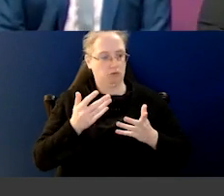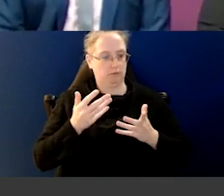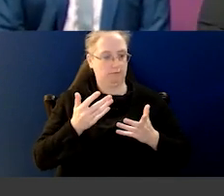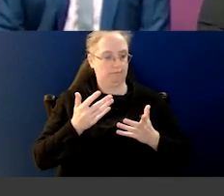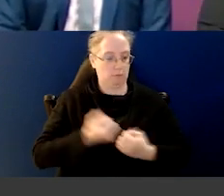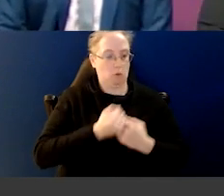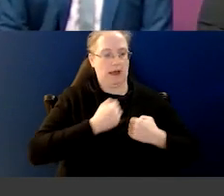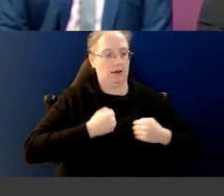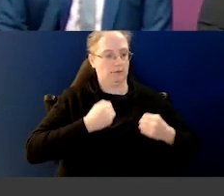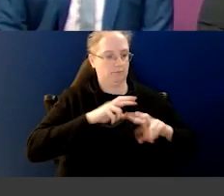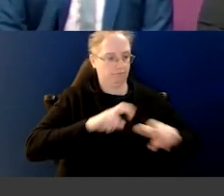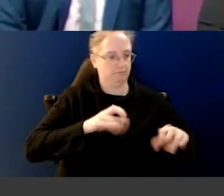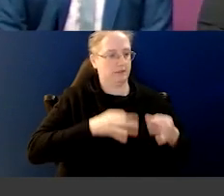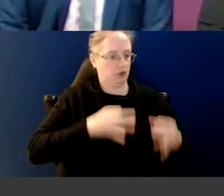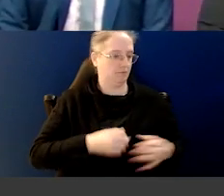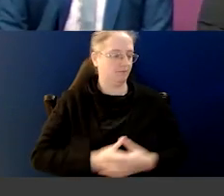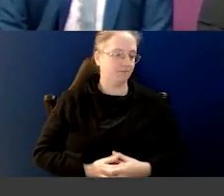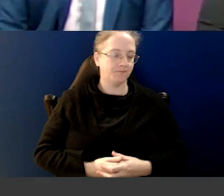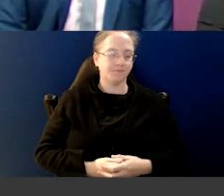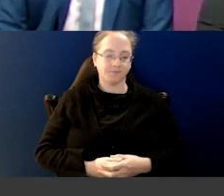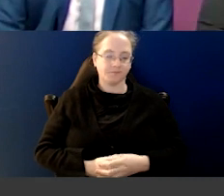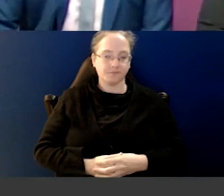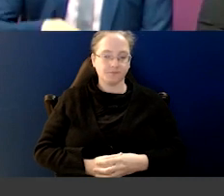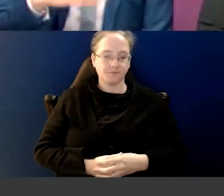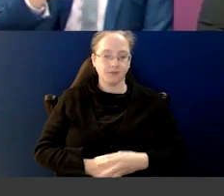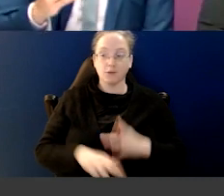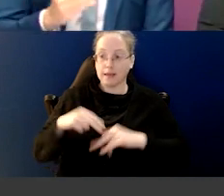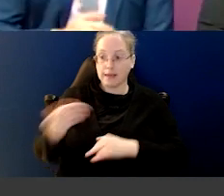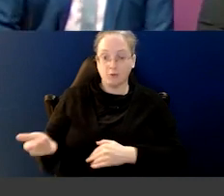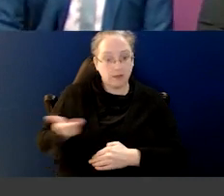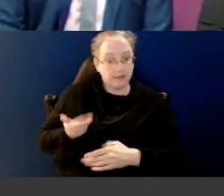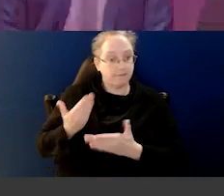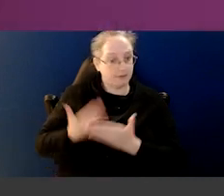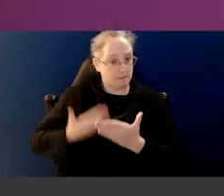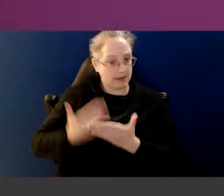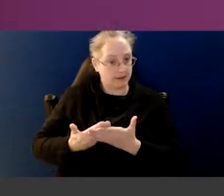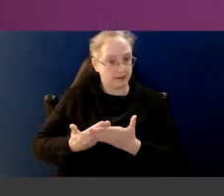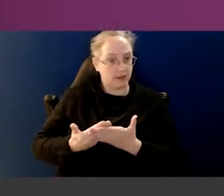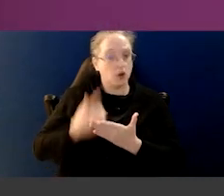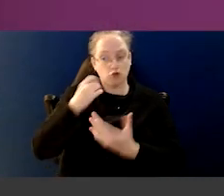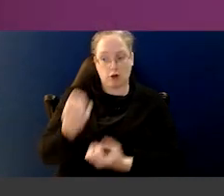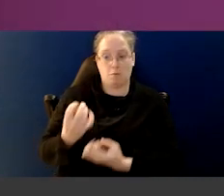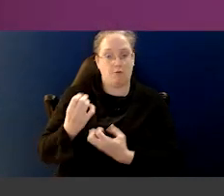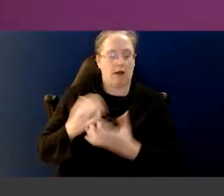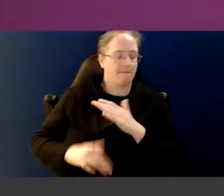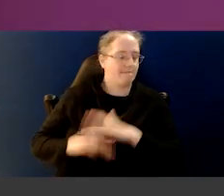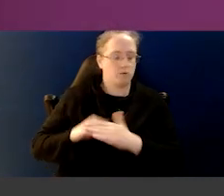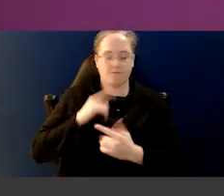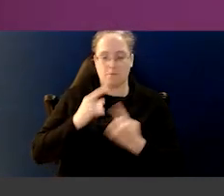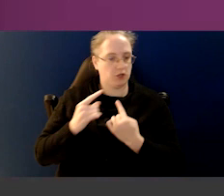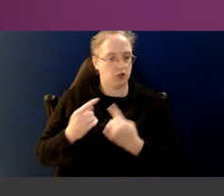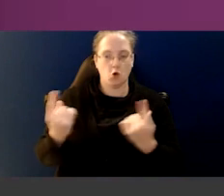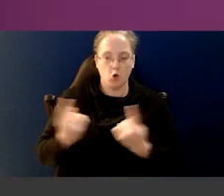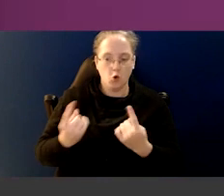assist us in making our final decision. That's why when submitting a complaint, providing as much information about the who, what, when, where,